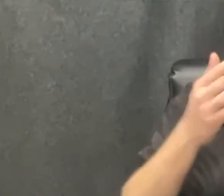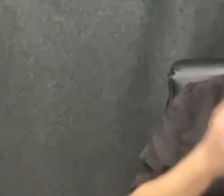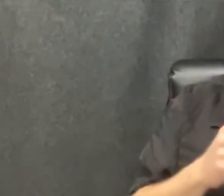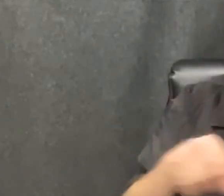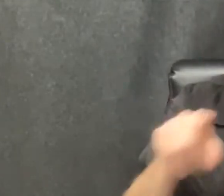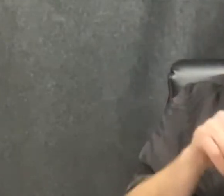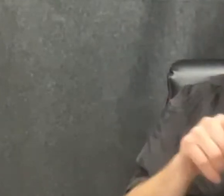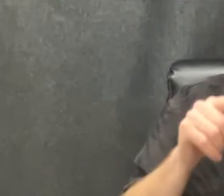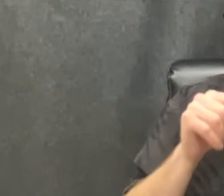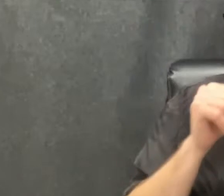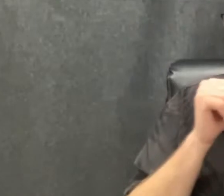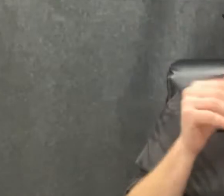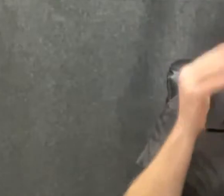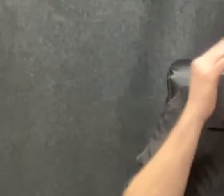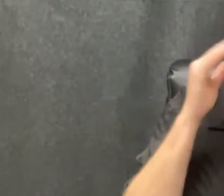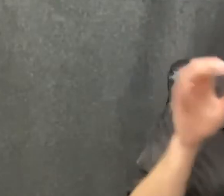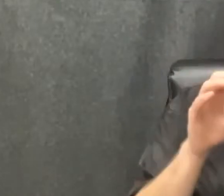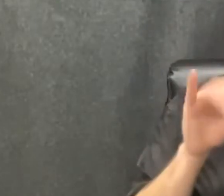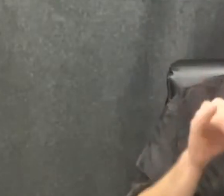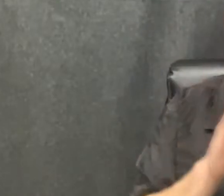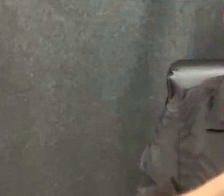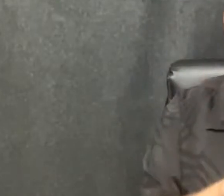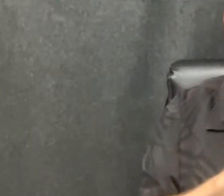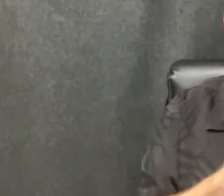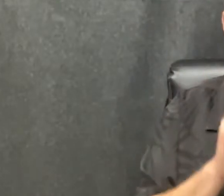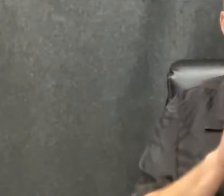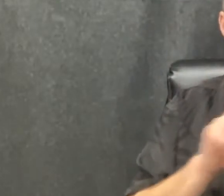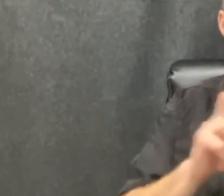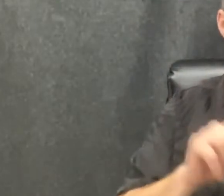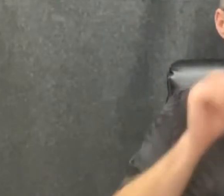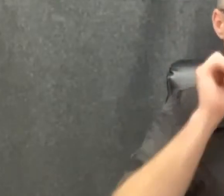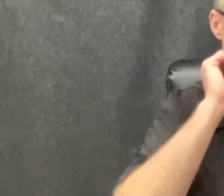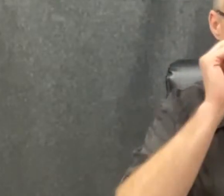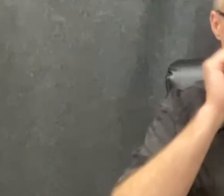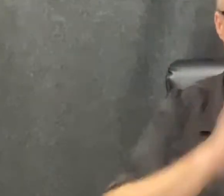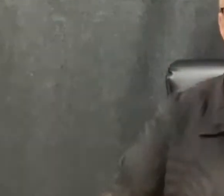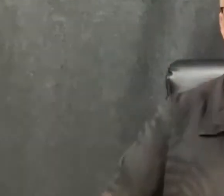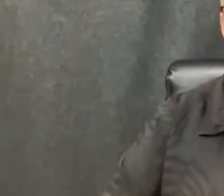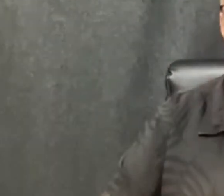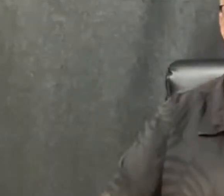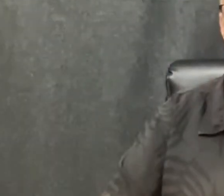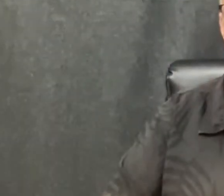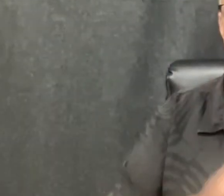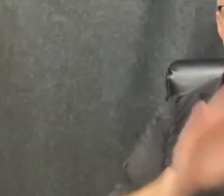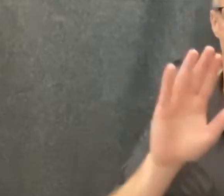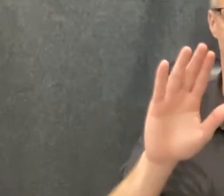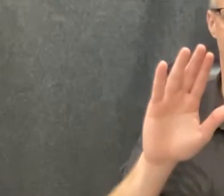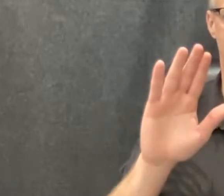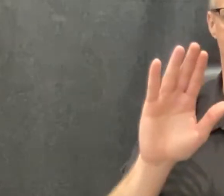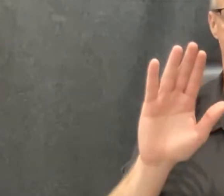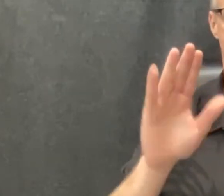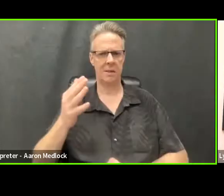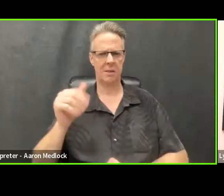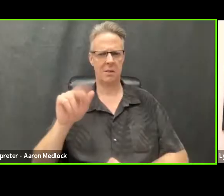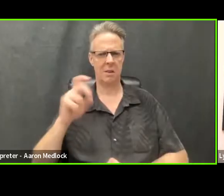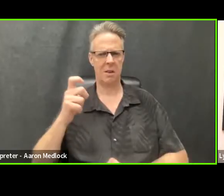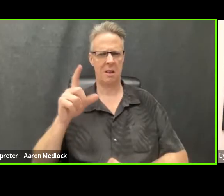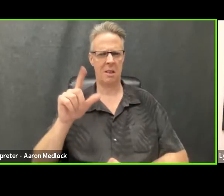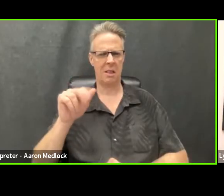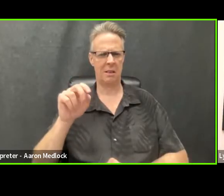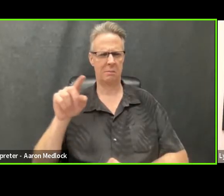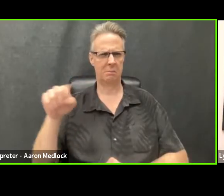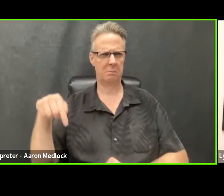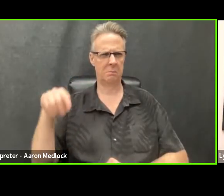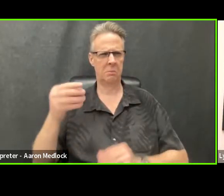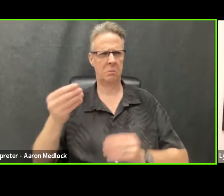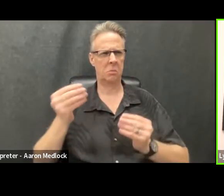do traffic analysis day to day. It seems to me that aux lanes are kind of the core